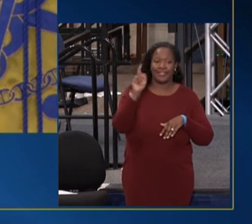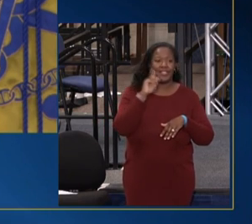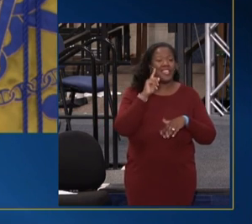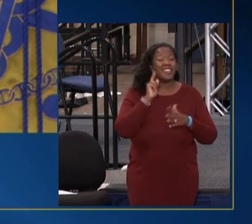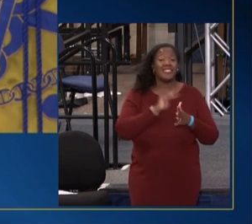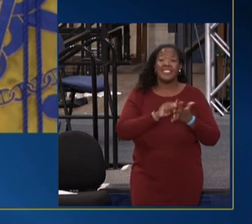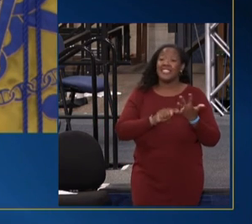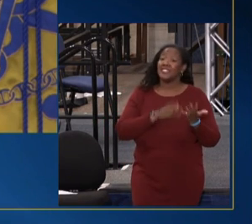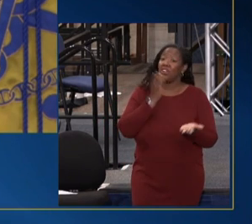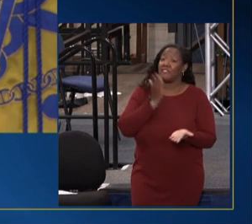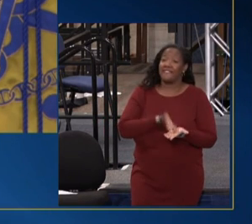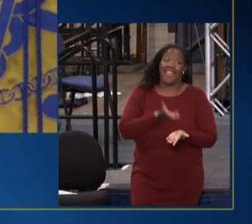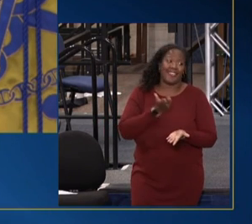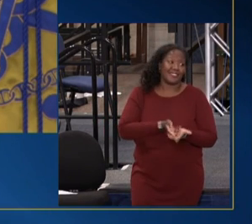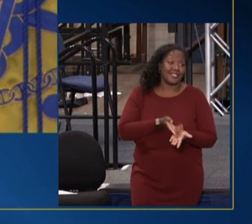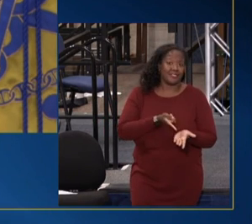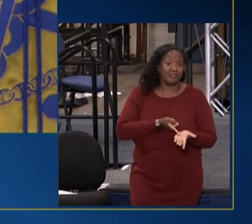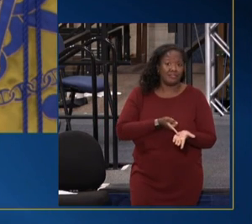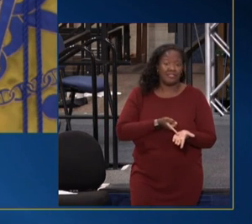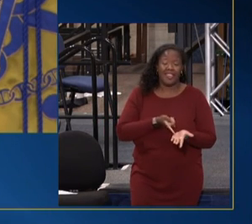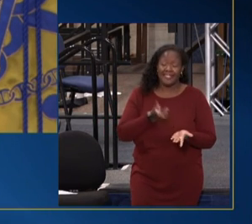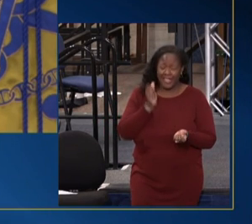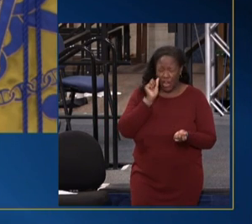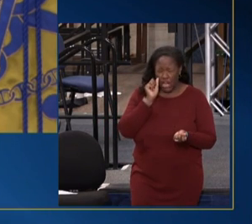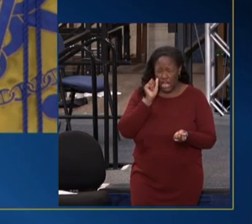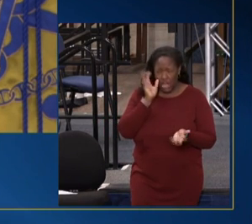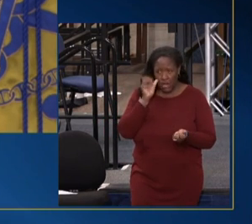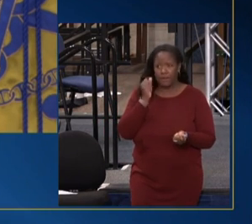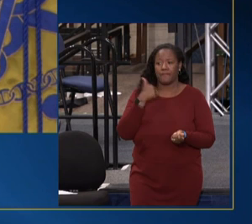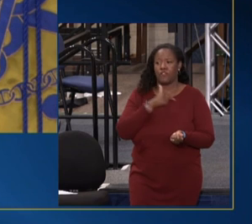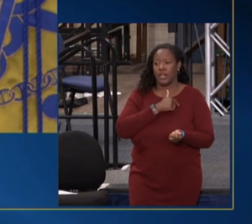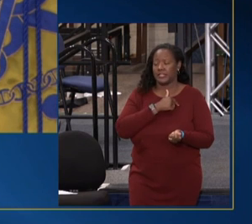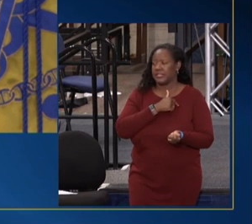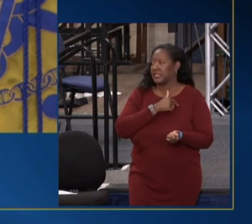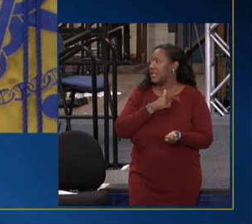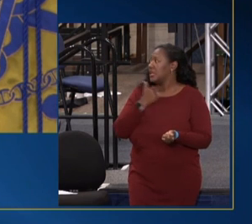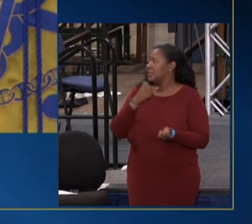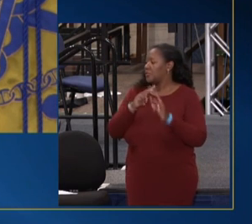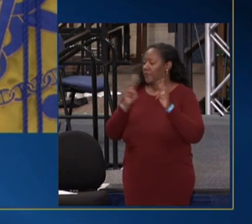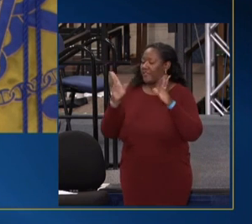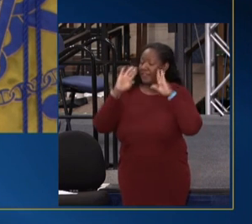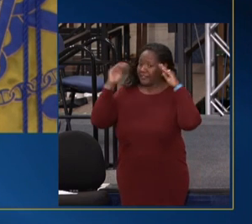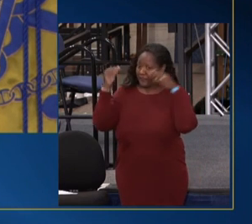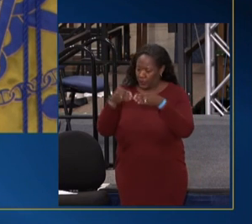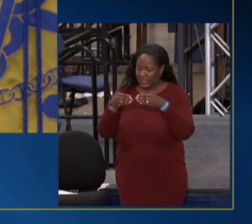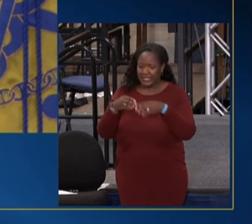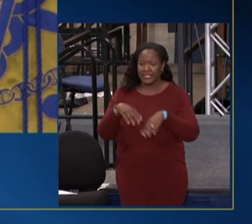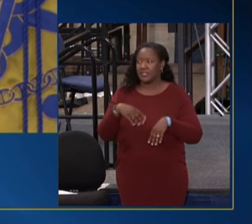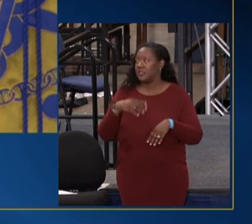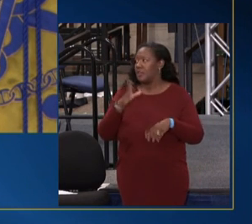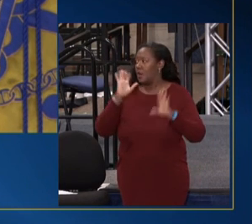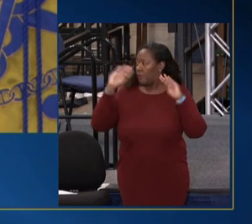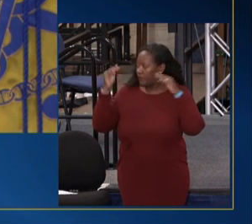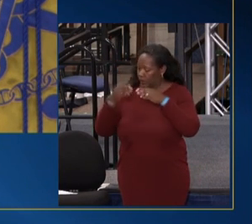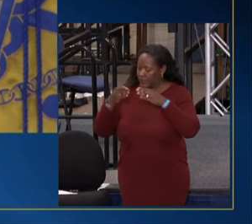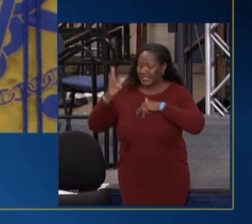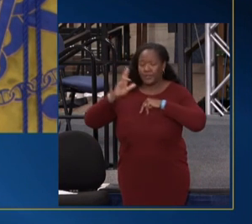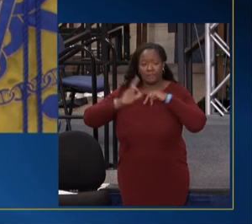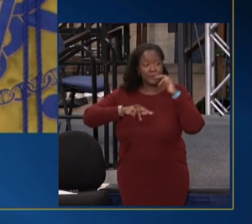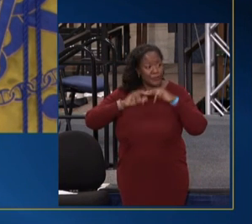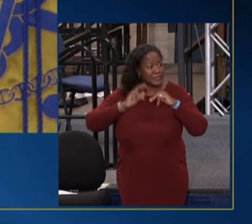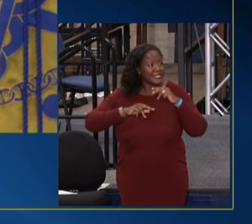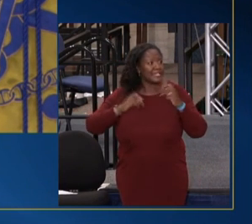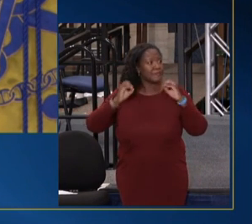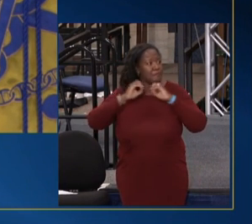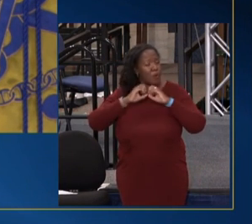these are facts, that is alarming to us and in which we are very focused. So we're focused on building support